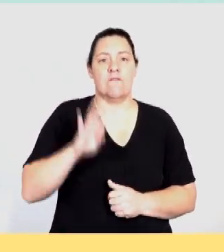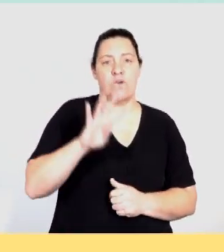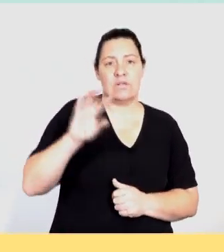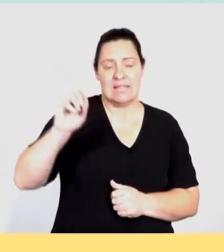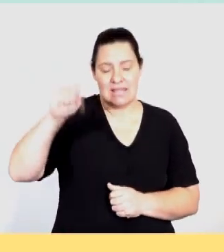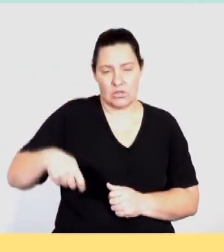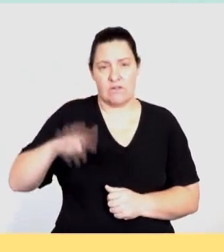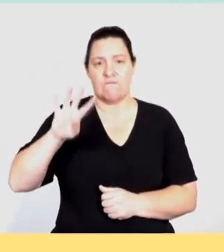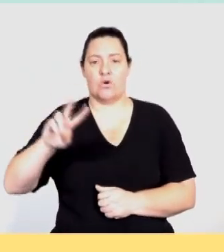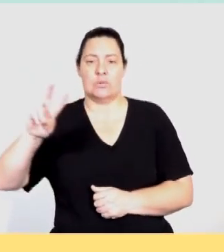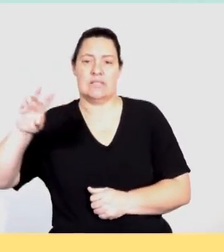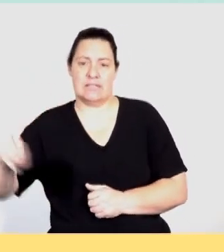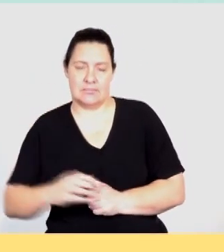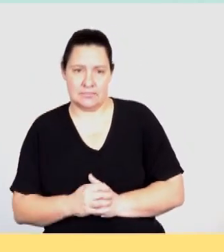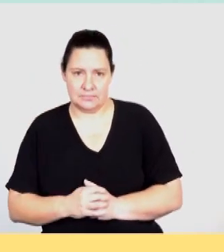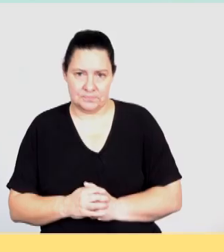be?